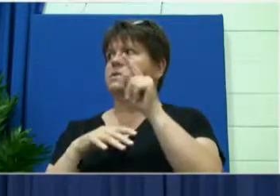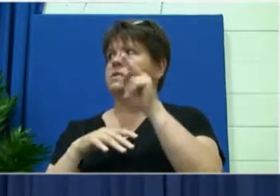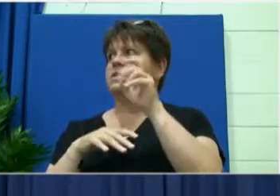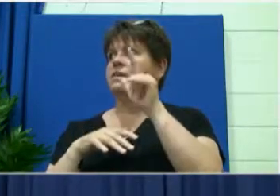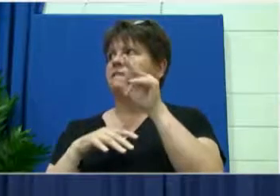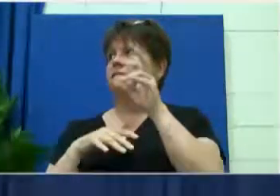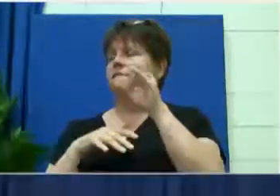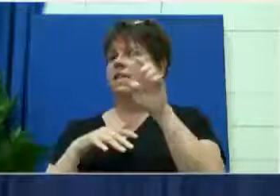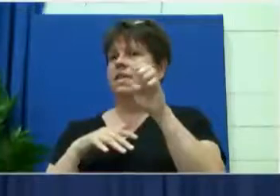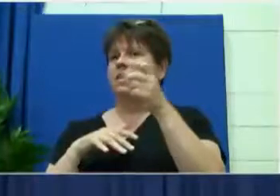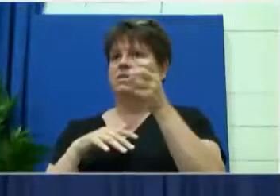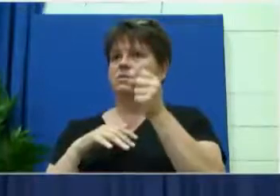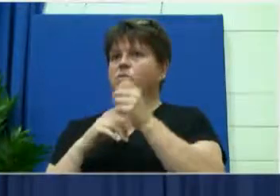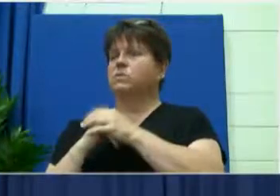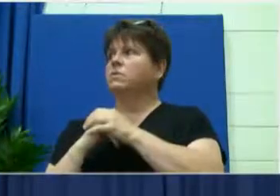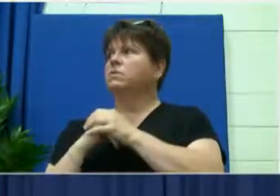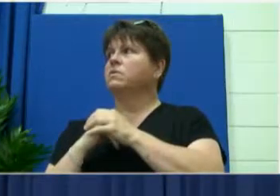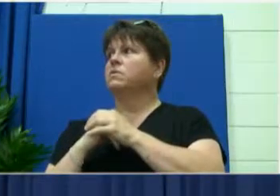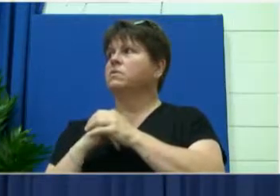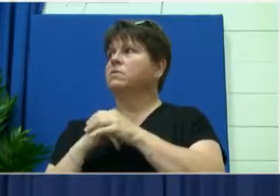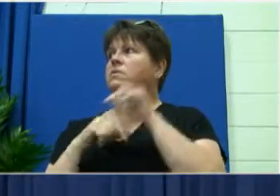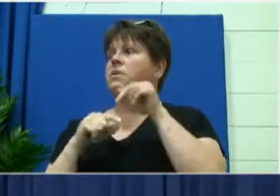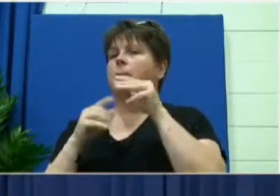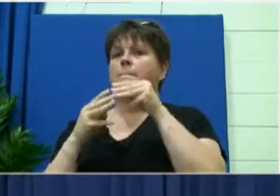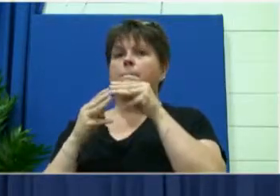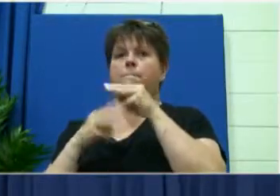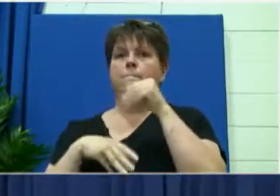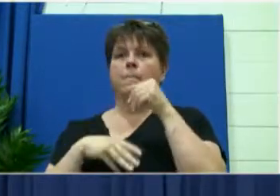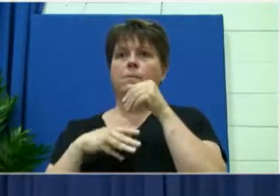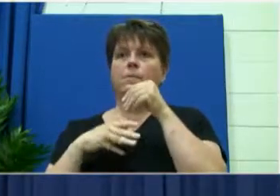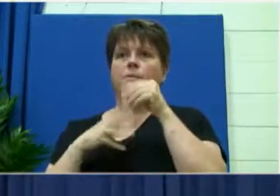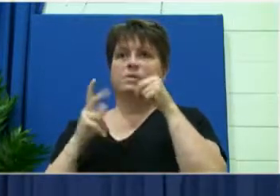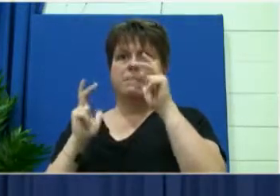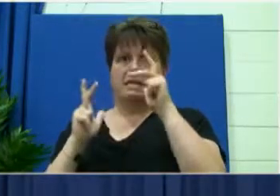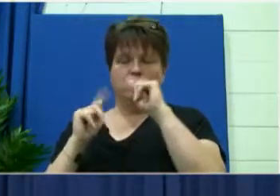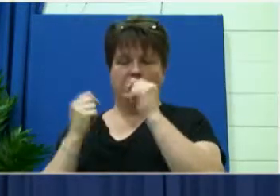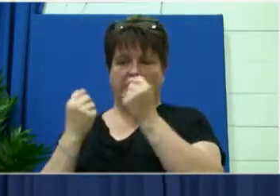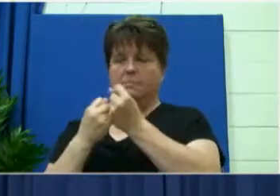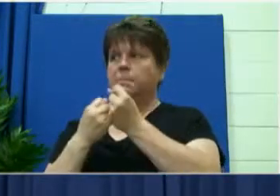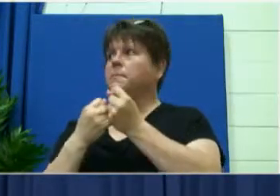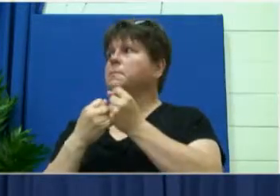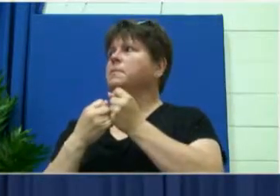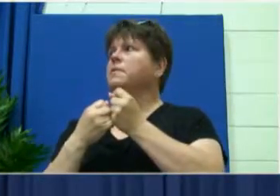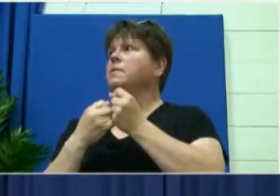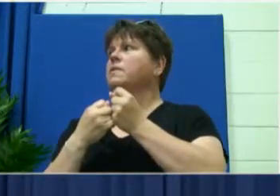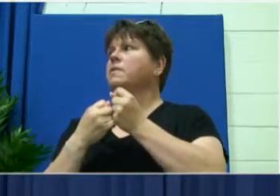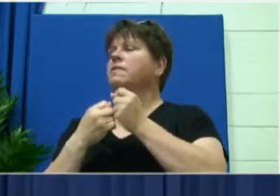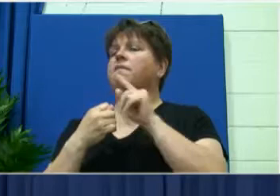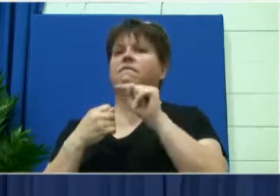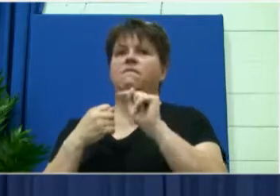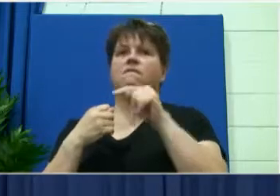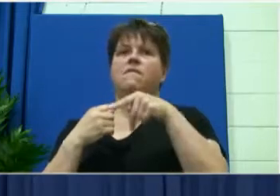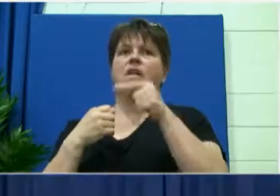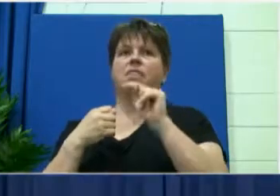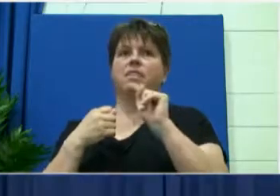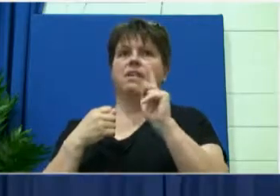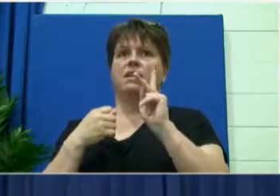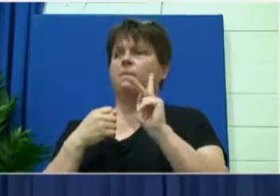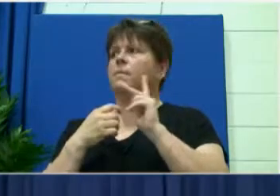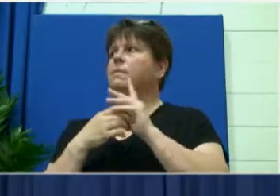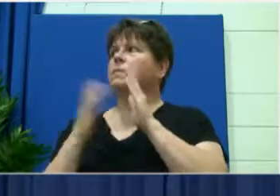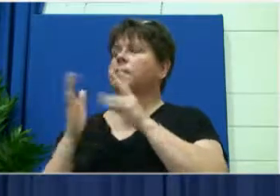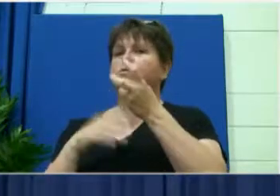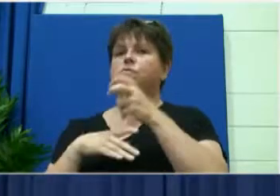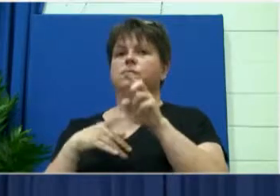Steelville High School. At Casey, he was a member of the Blue Devils basketball team and Phi Theta Kappa. He plans